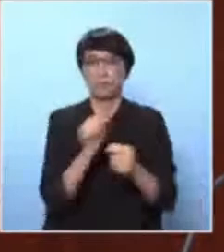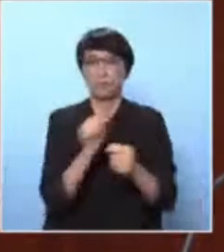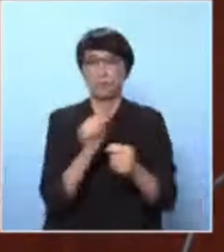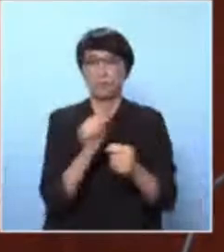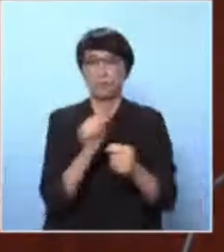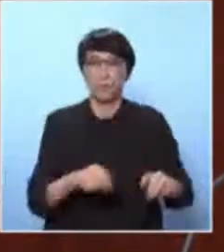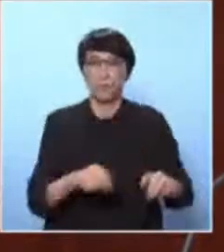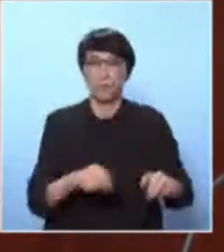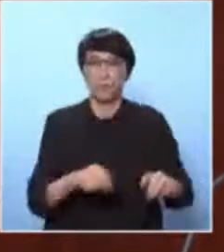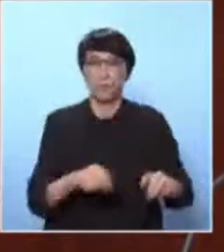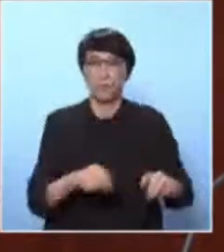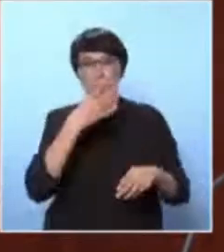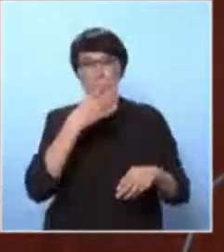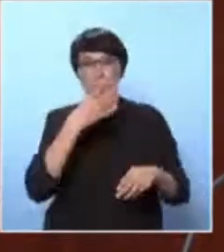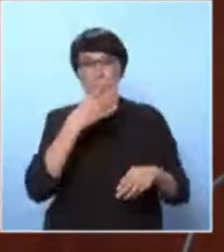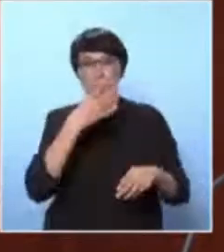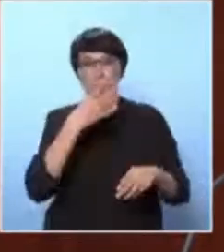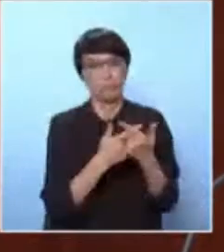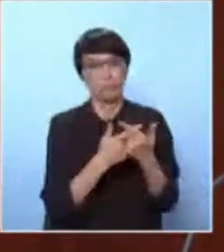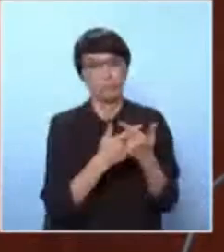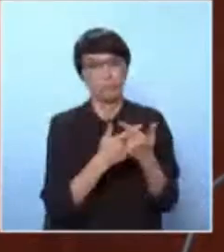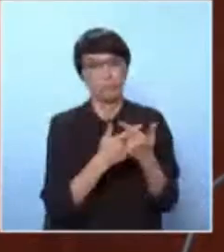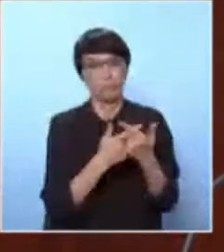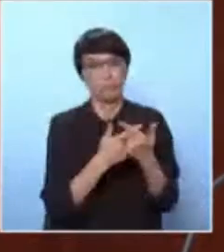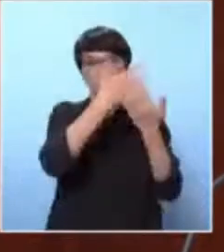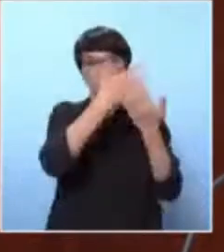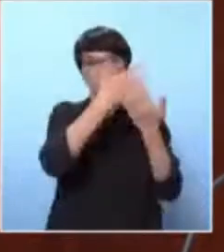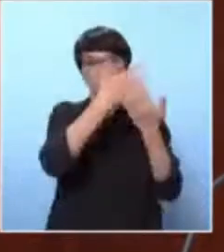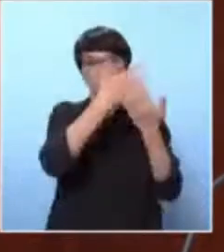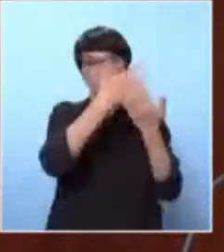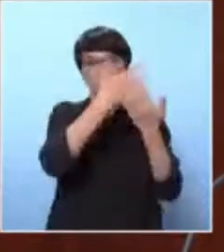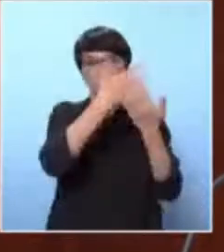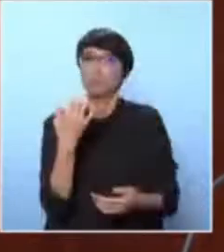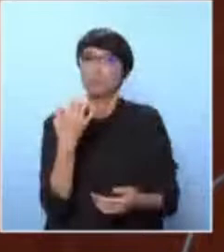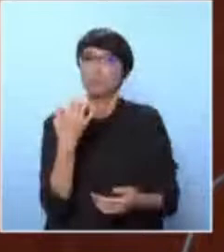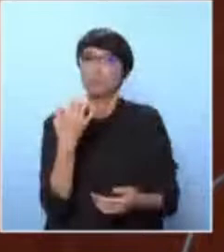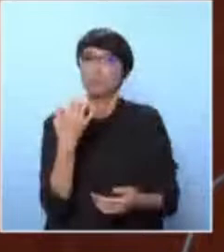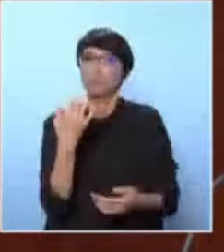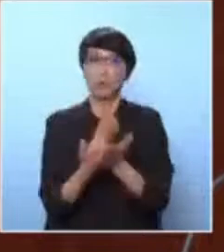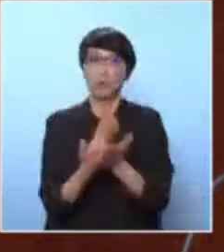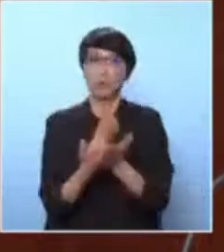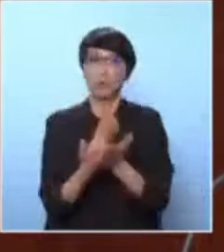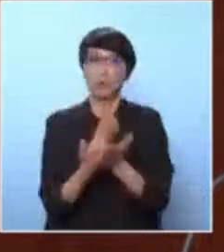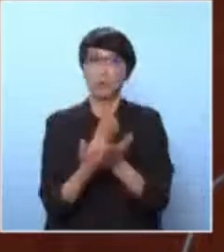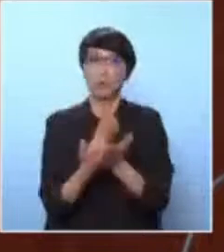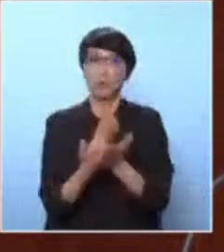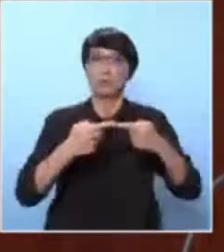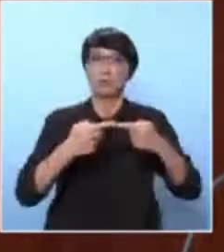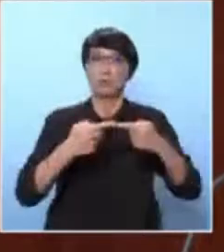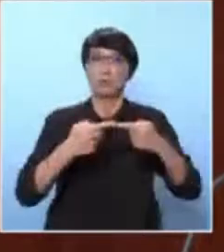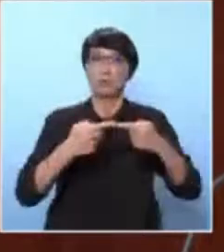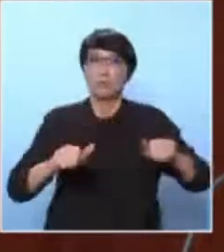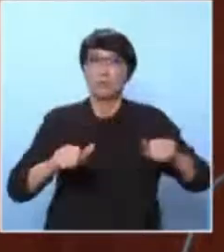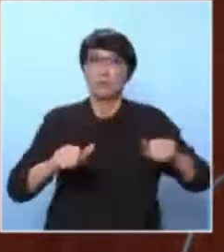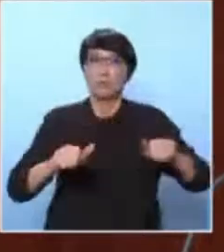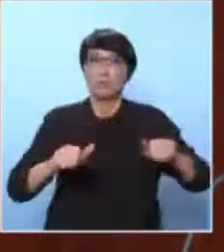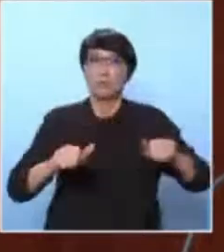to cross-boundary dispute resolution. And 3. Deepen the mediation culture.